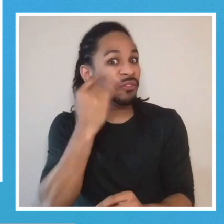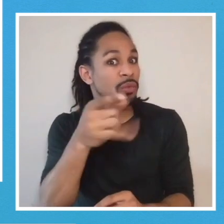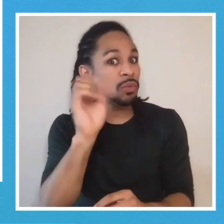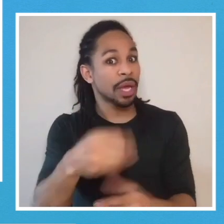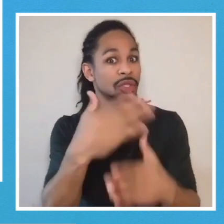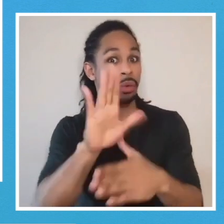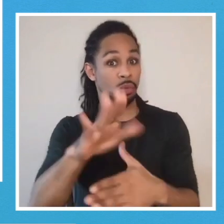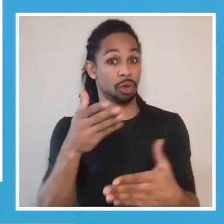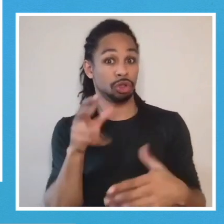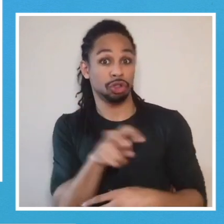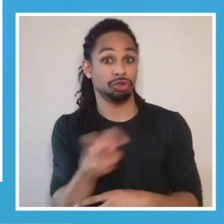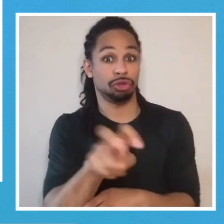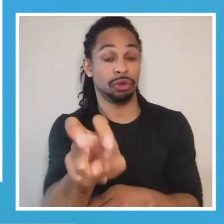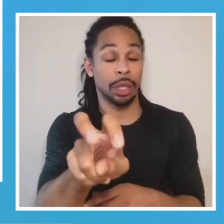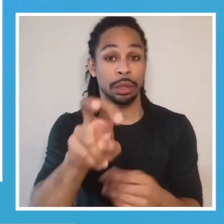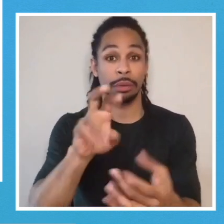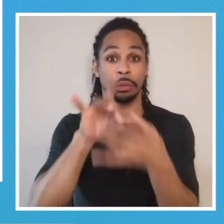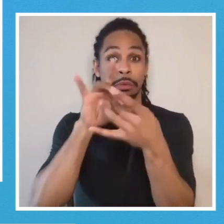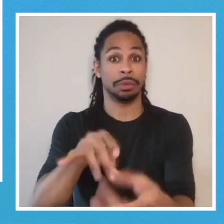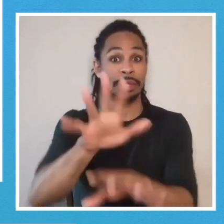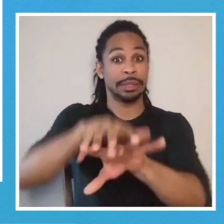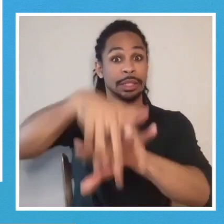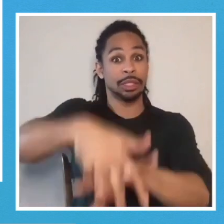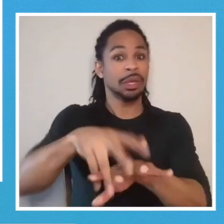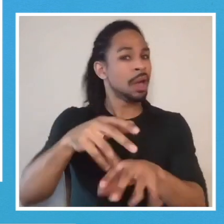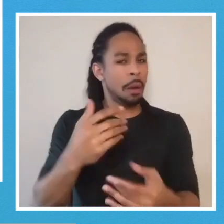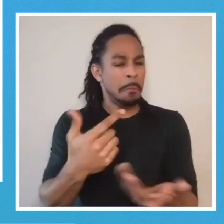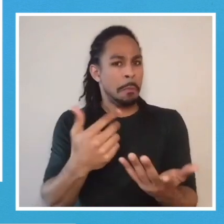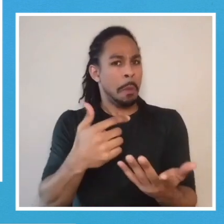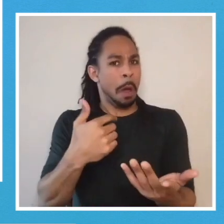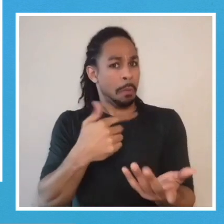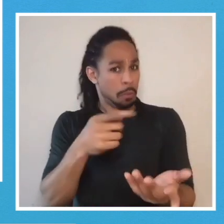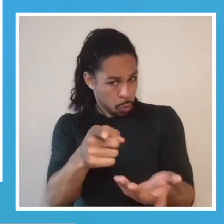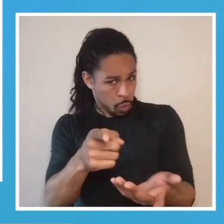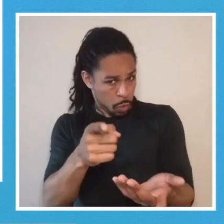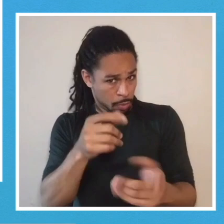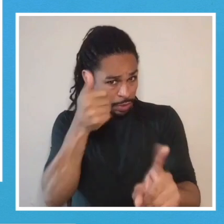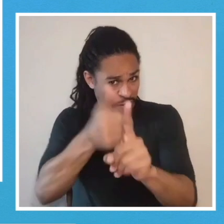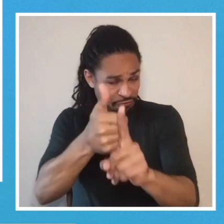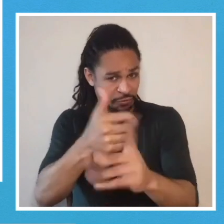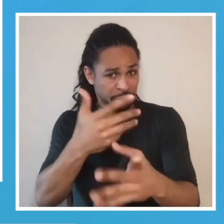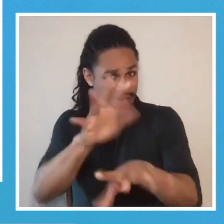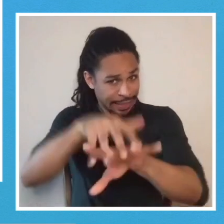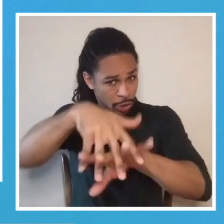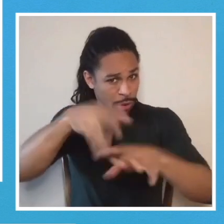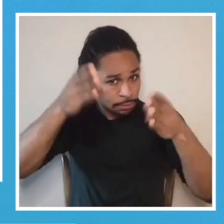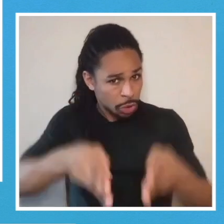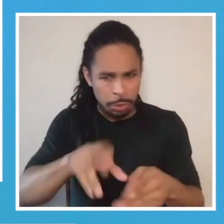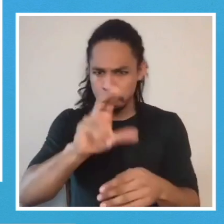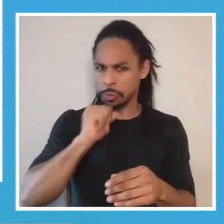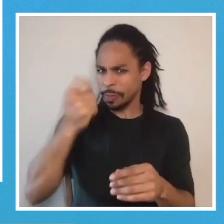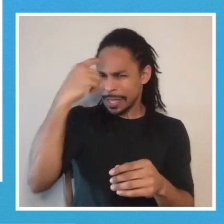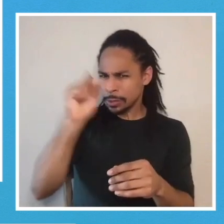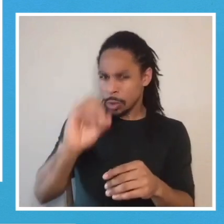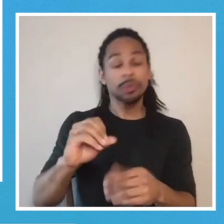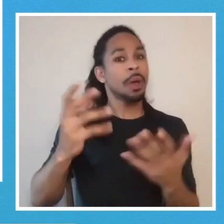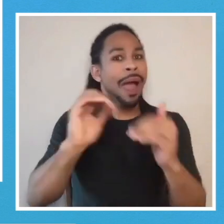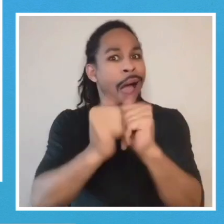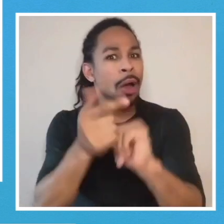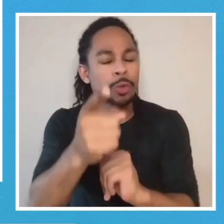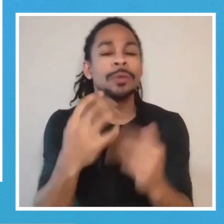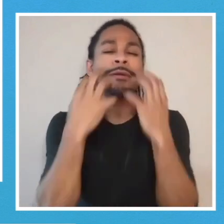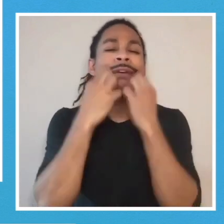my knowledge, you are not a member of any Indigenous nations. So how did you come to care so much, start showing up so much,